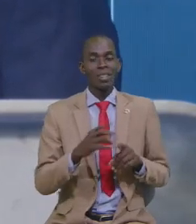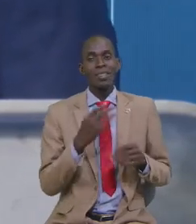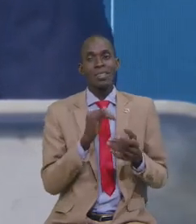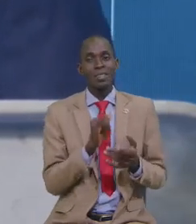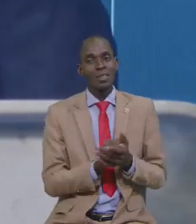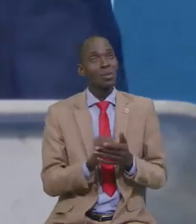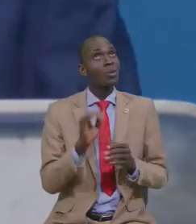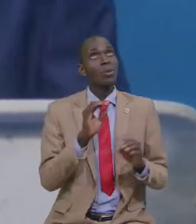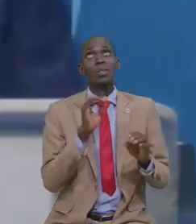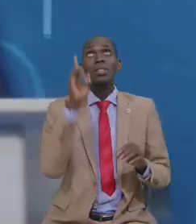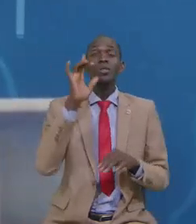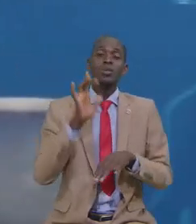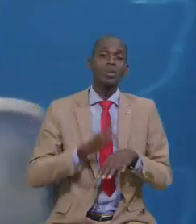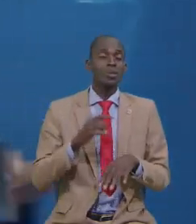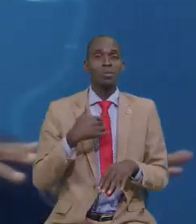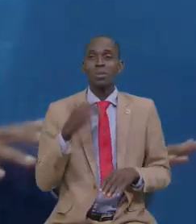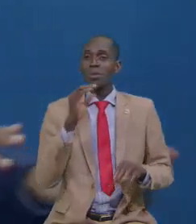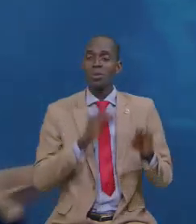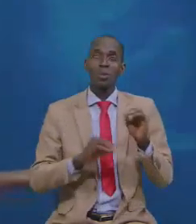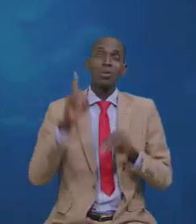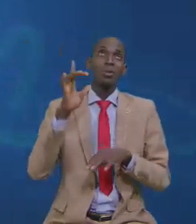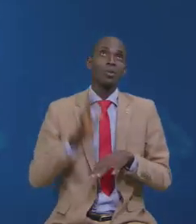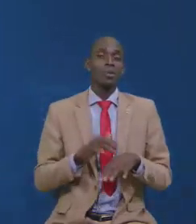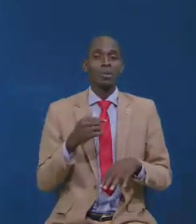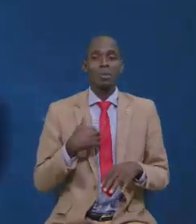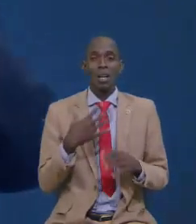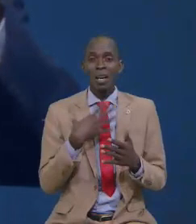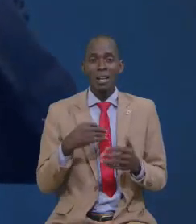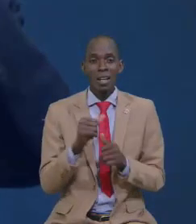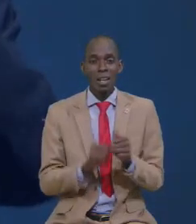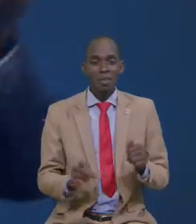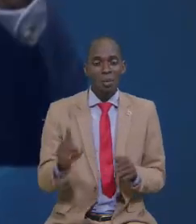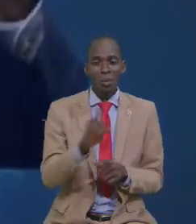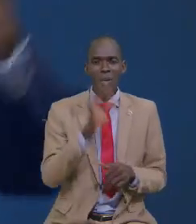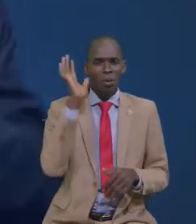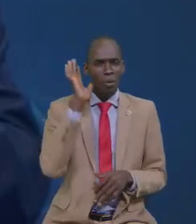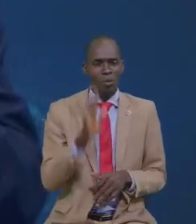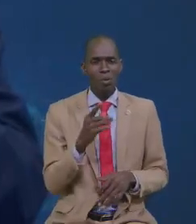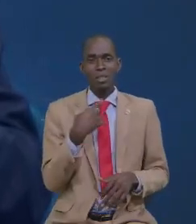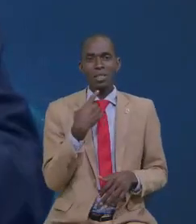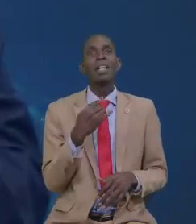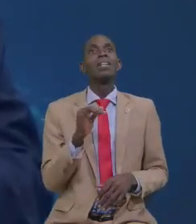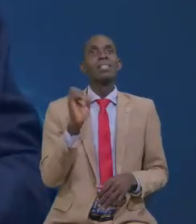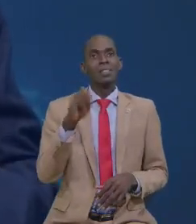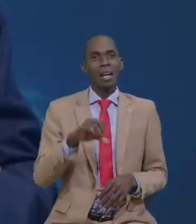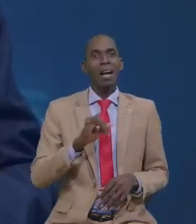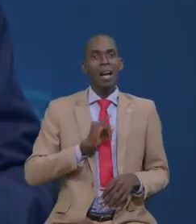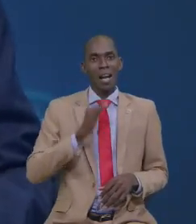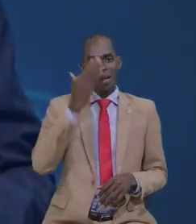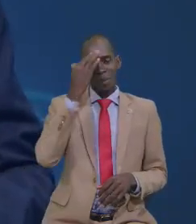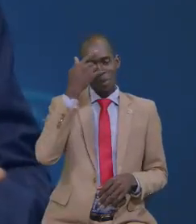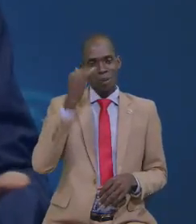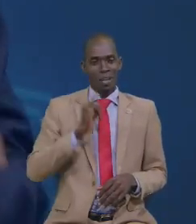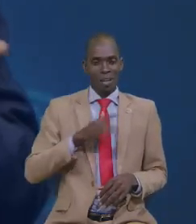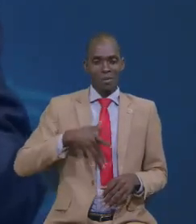touched me." And everybody will know, and you will say, "I know, because I feel it in my